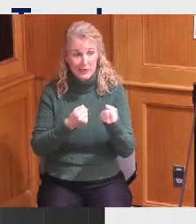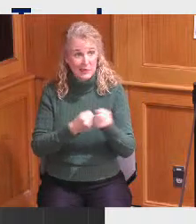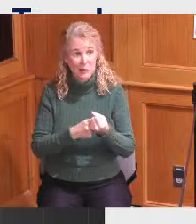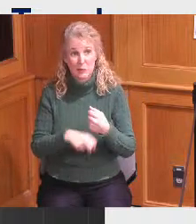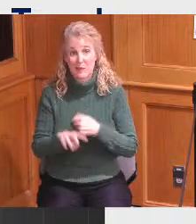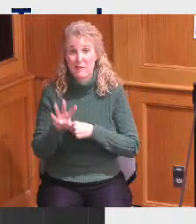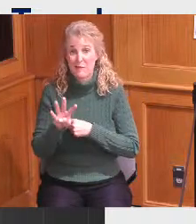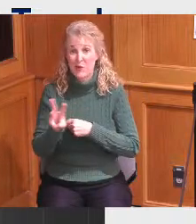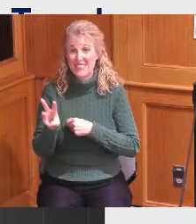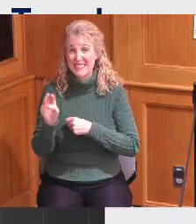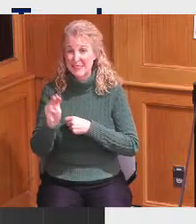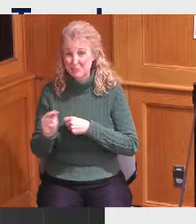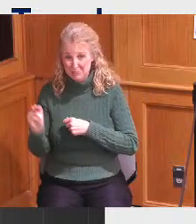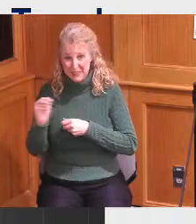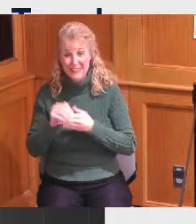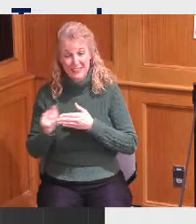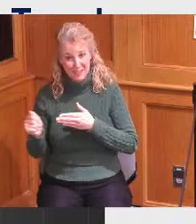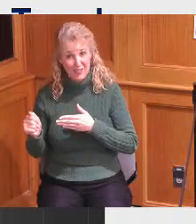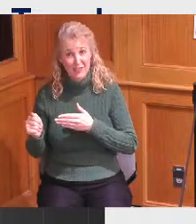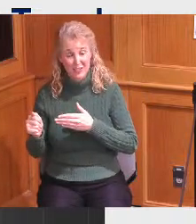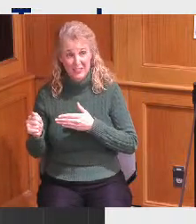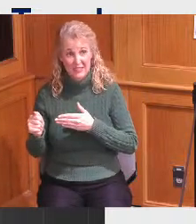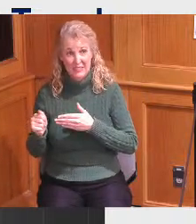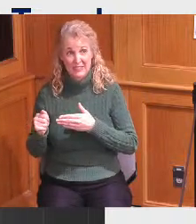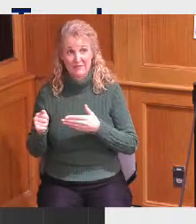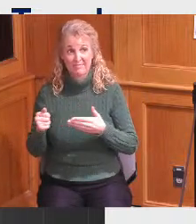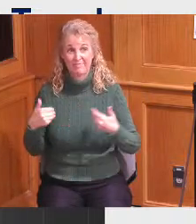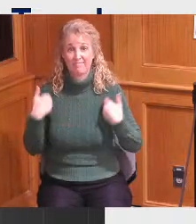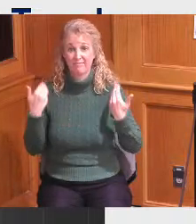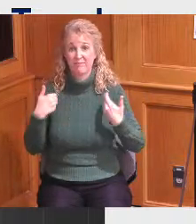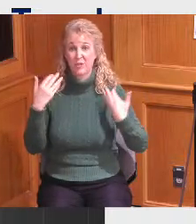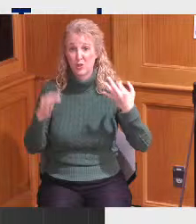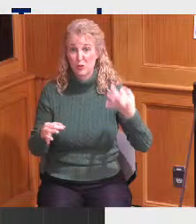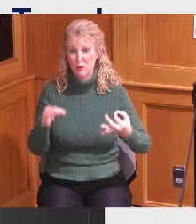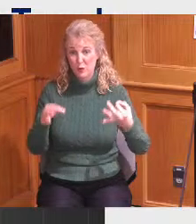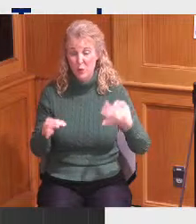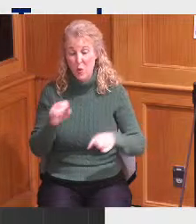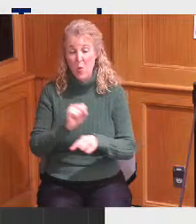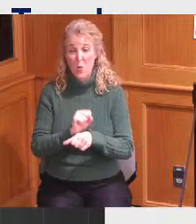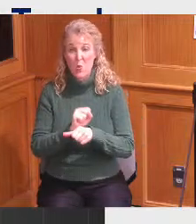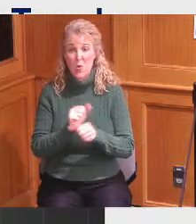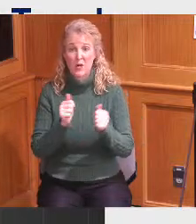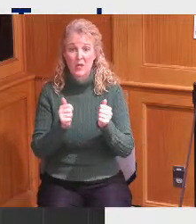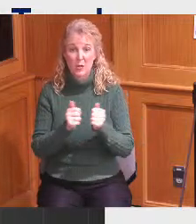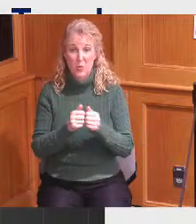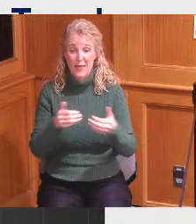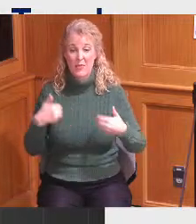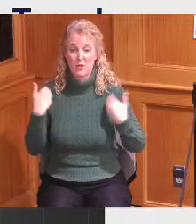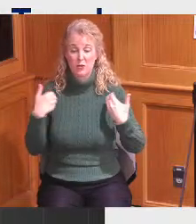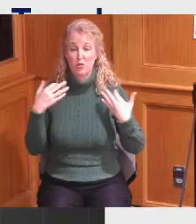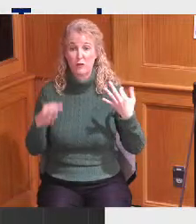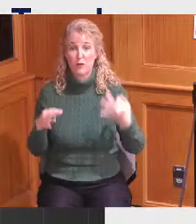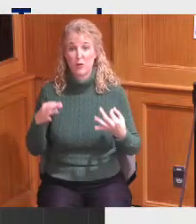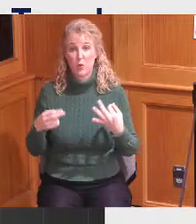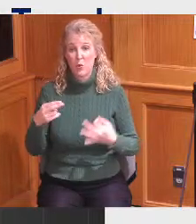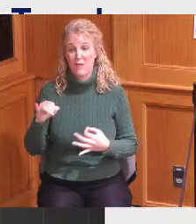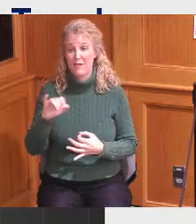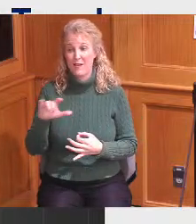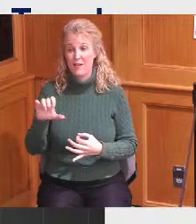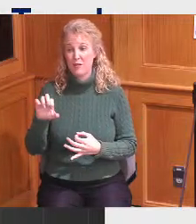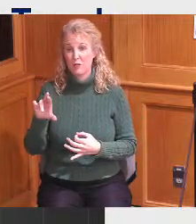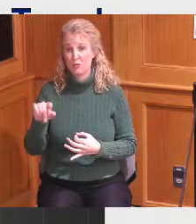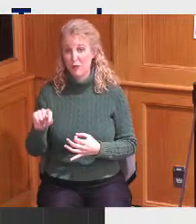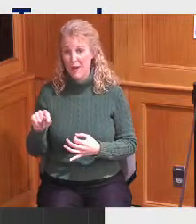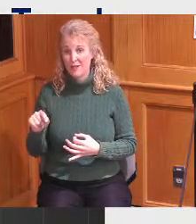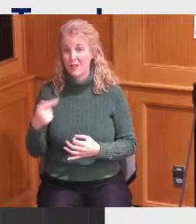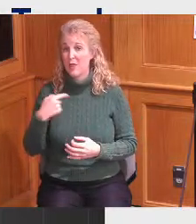budgeting $46 million. Juvenile court, we're working with juvenile court on Hillcrest and some other areas that we